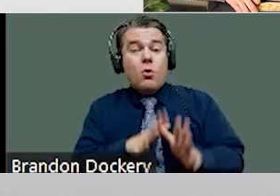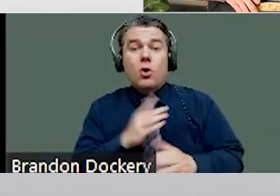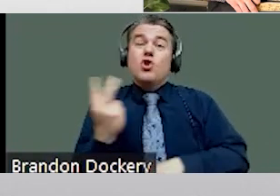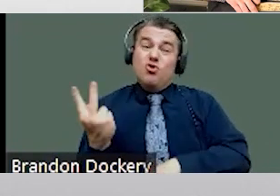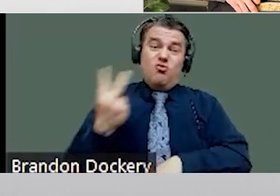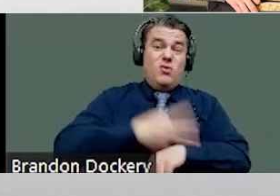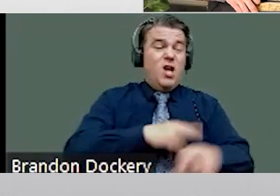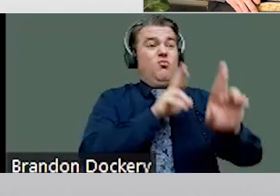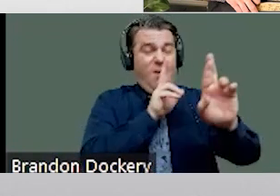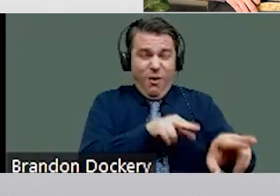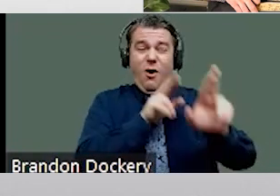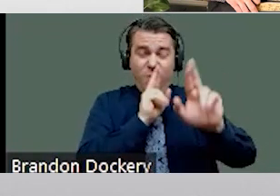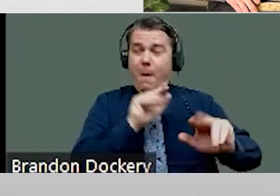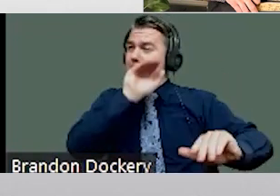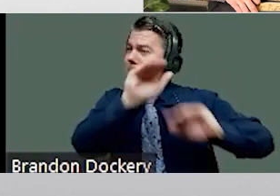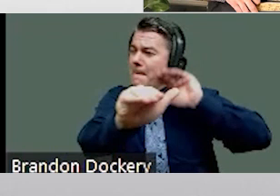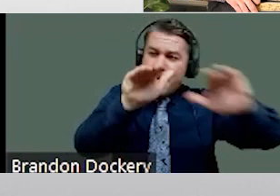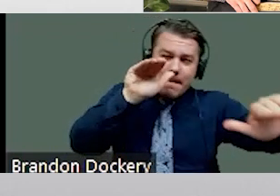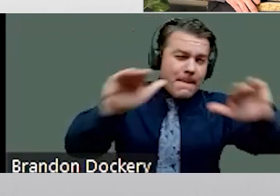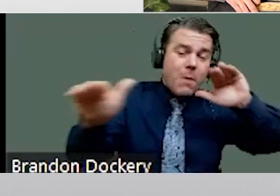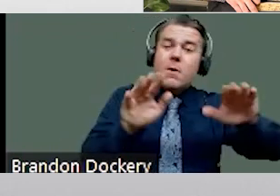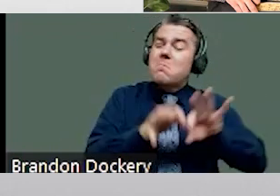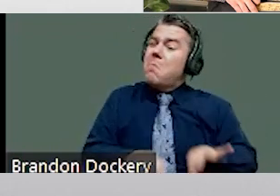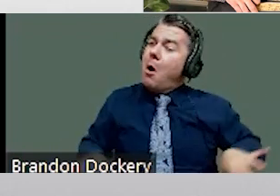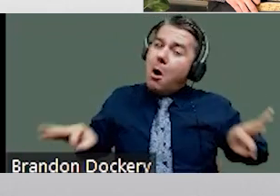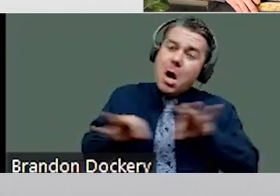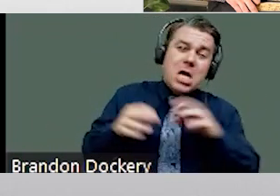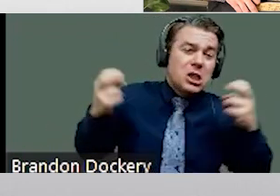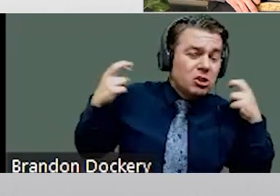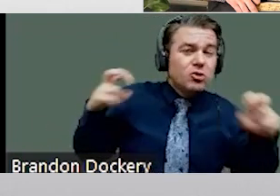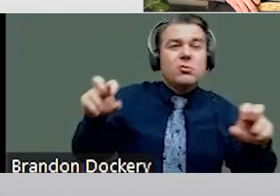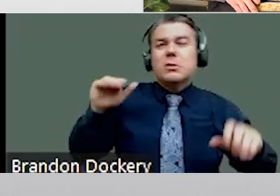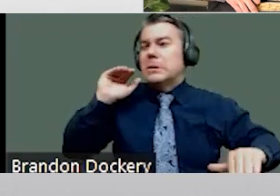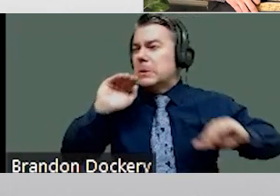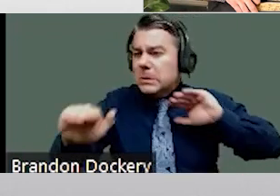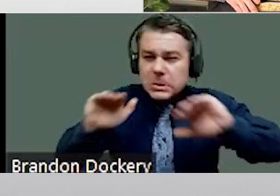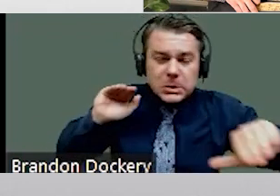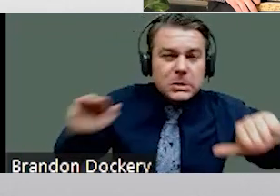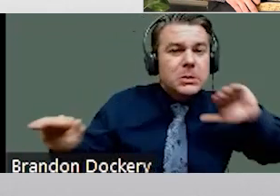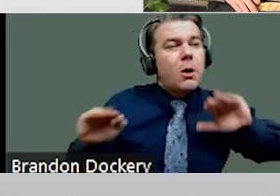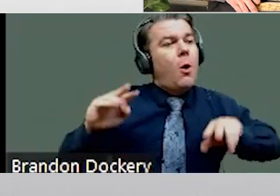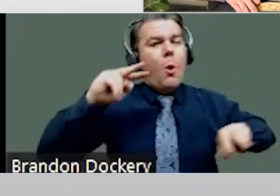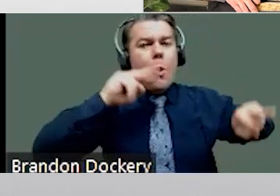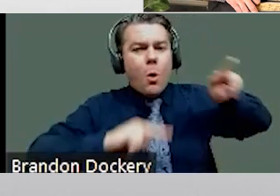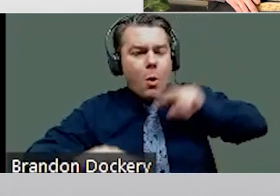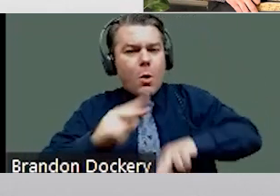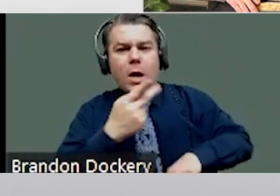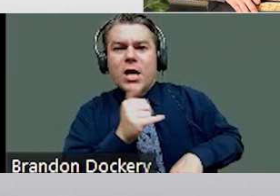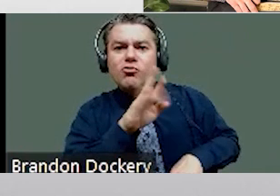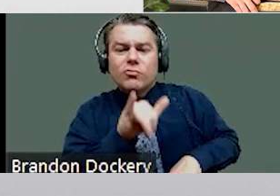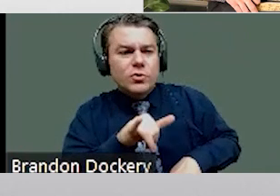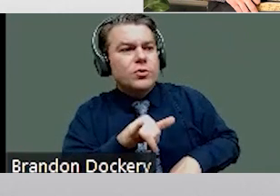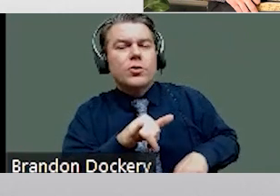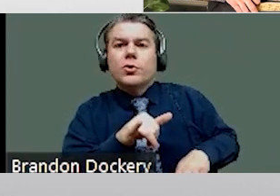job. She spent 2 days reporting on this very critical issue and looking at Henry's